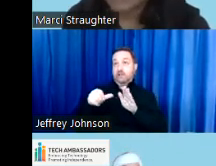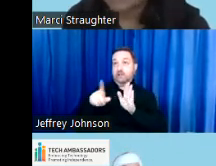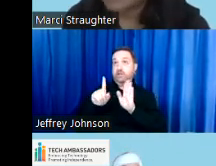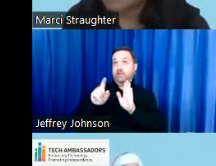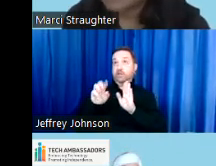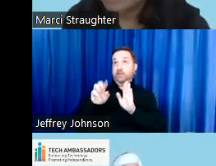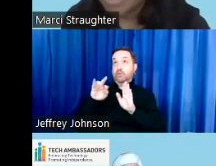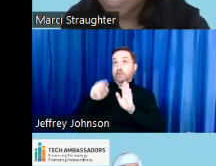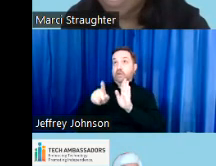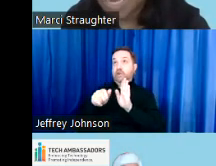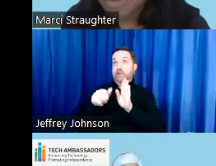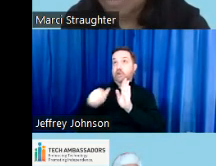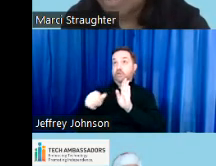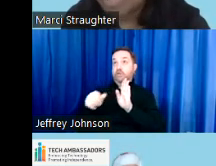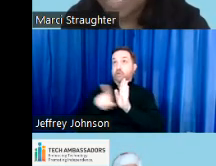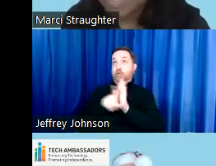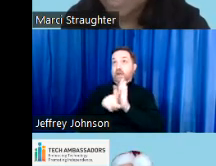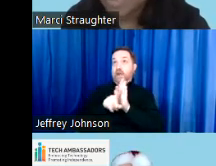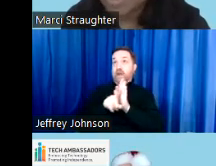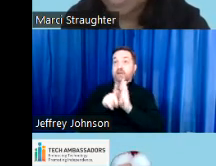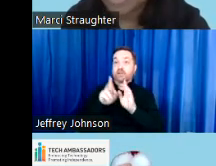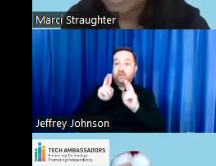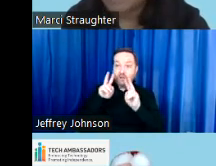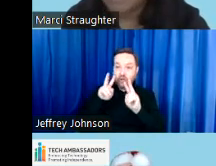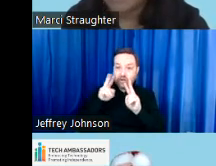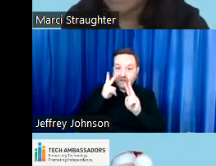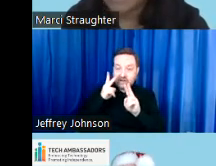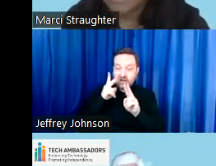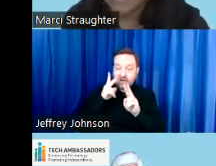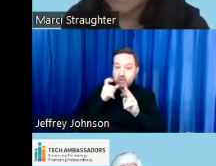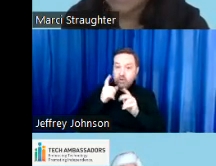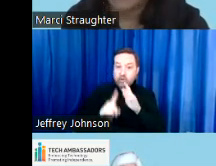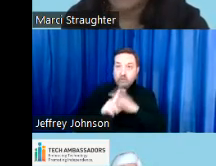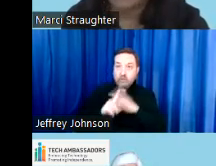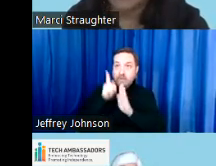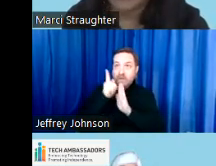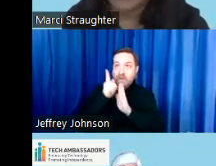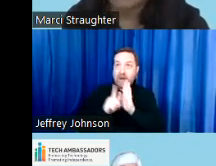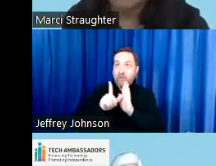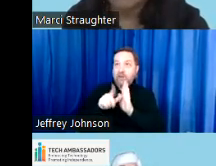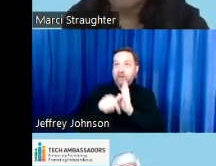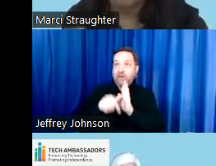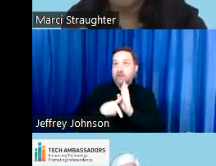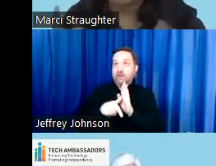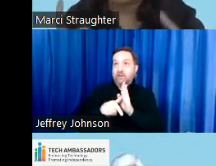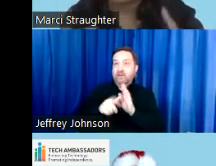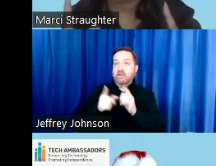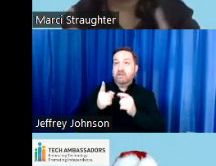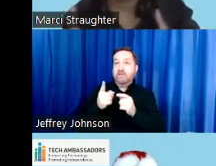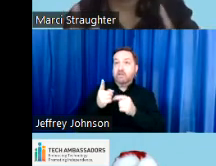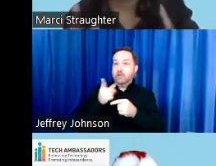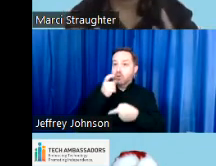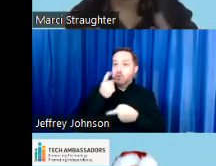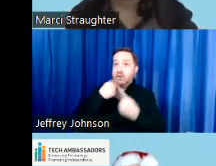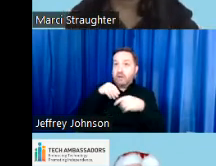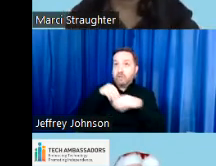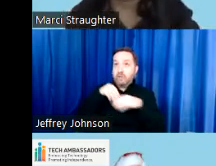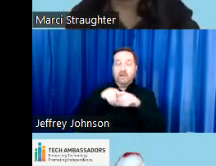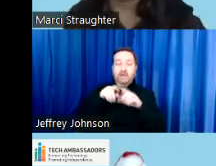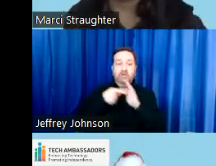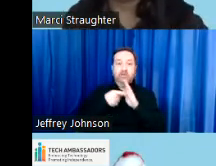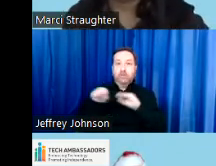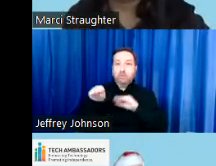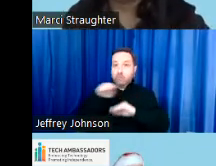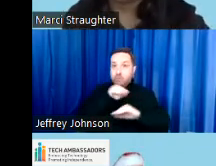like an hour later or something like that. And it shows like movements and things like